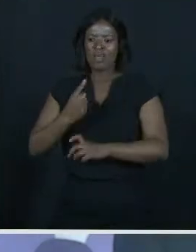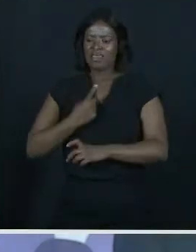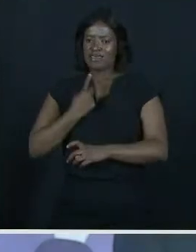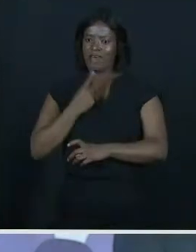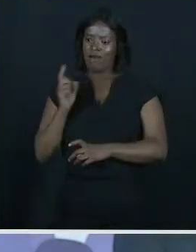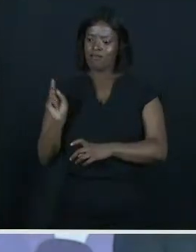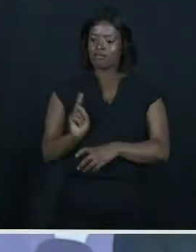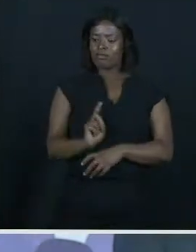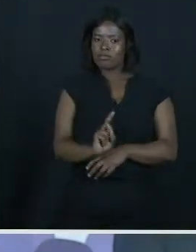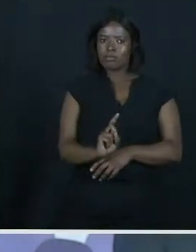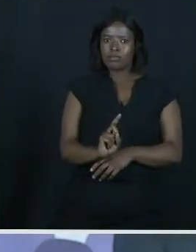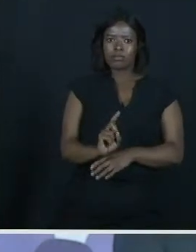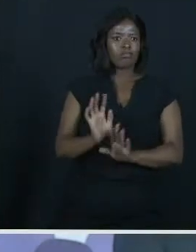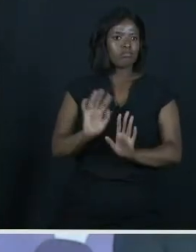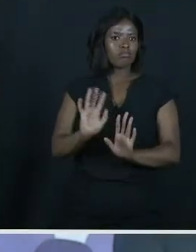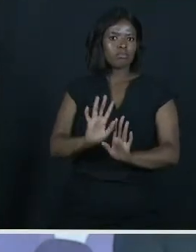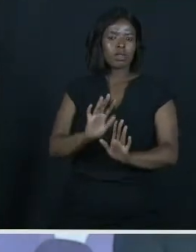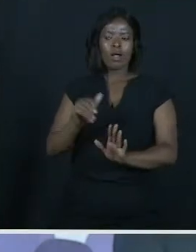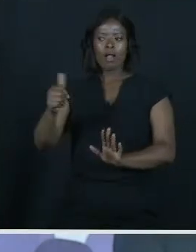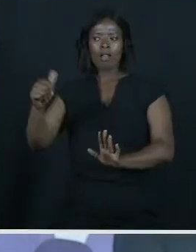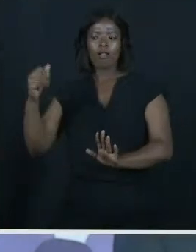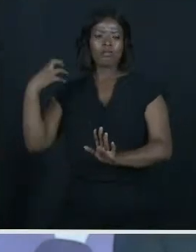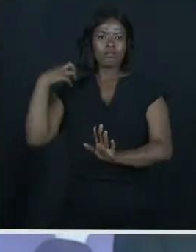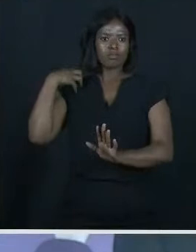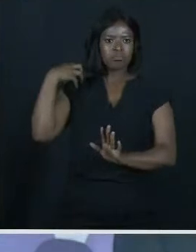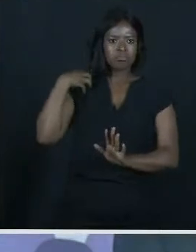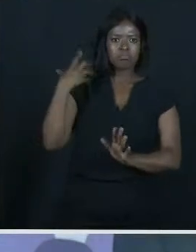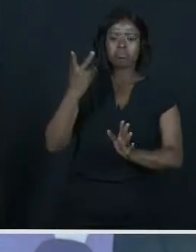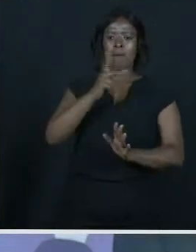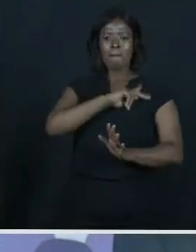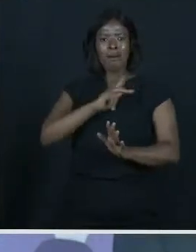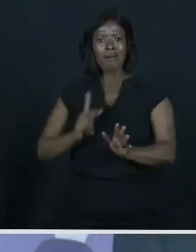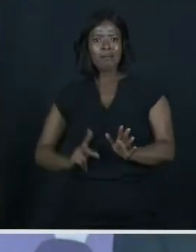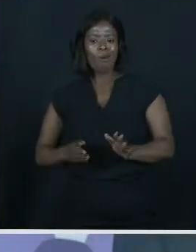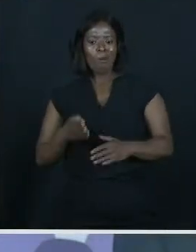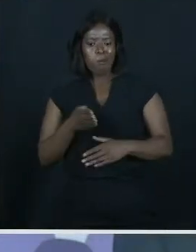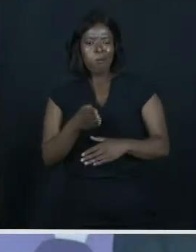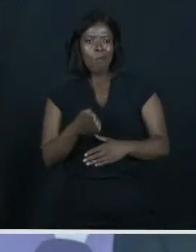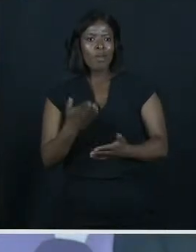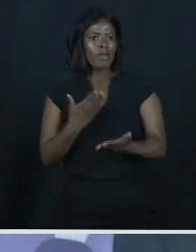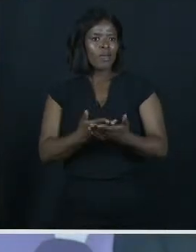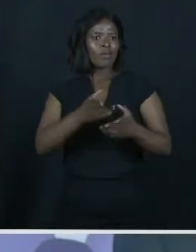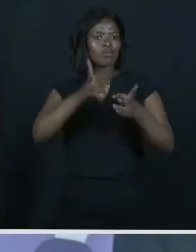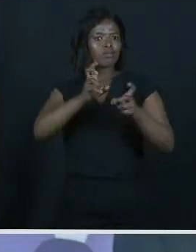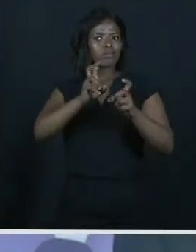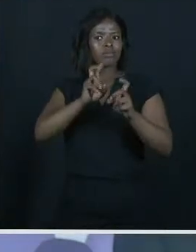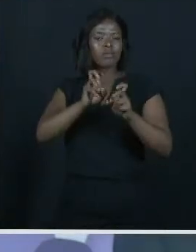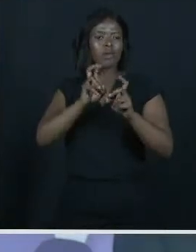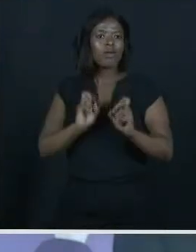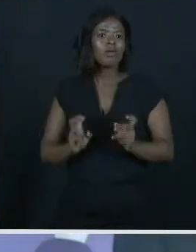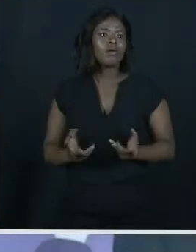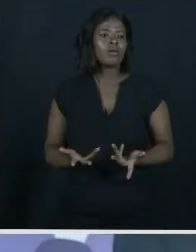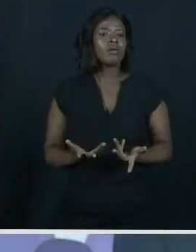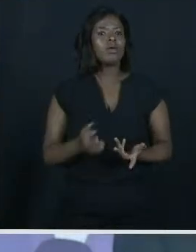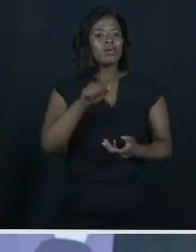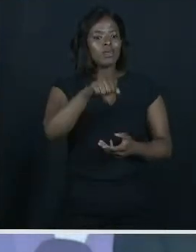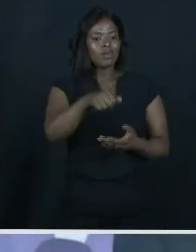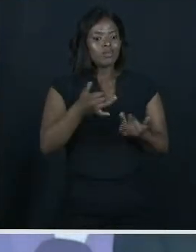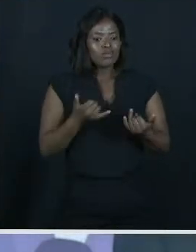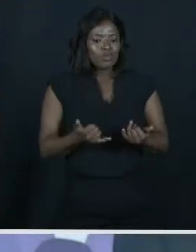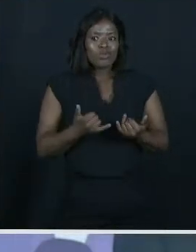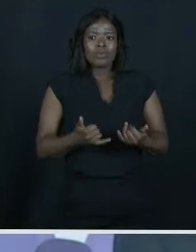bring the premiers, to bring everybody in the response system, because a lot of what was being